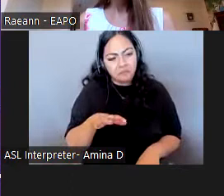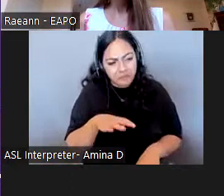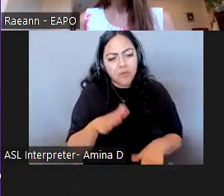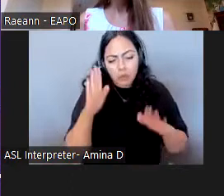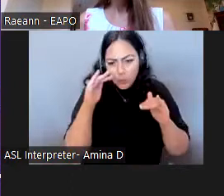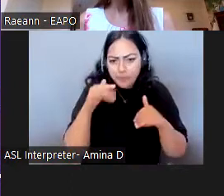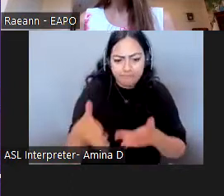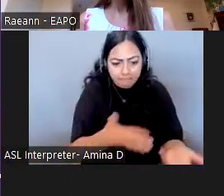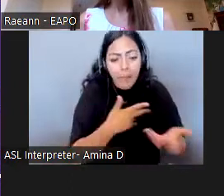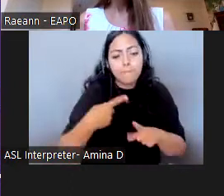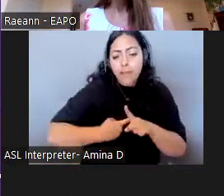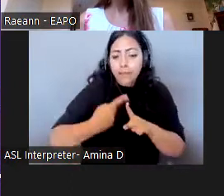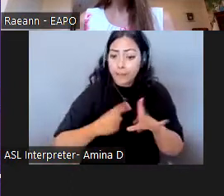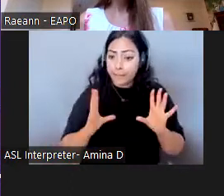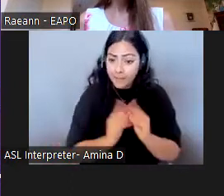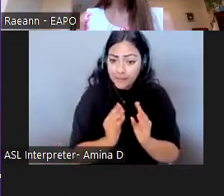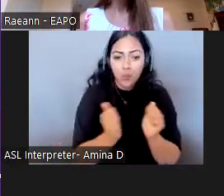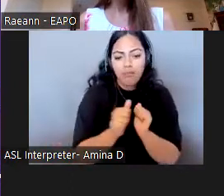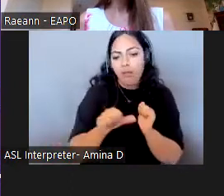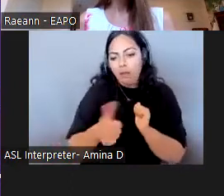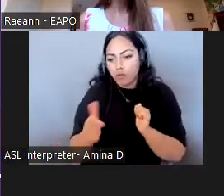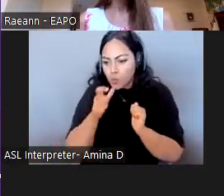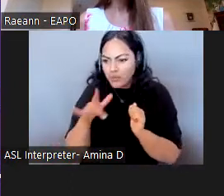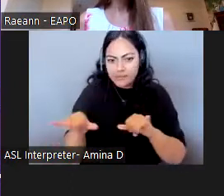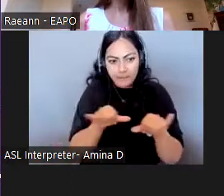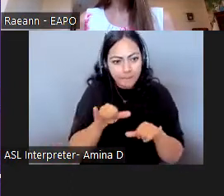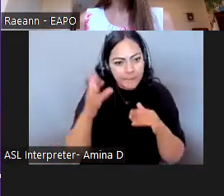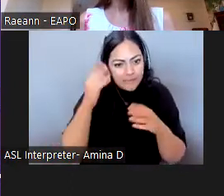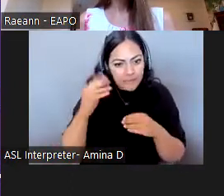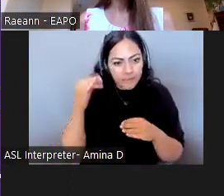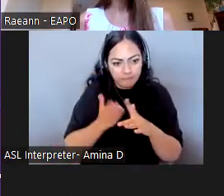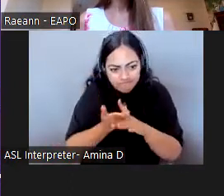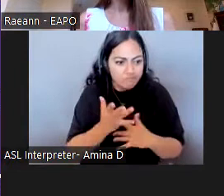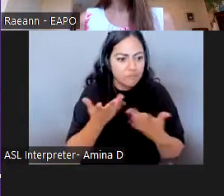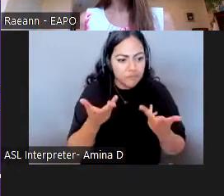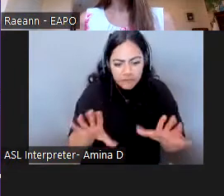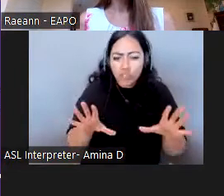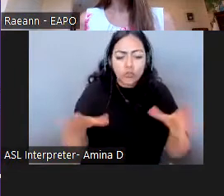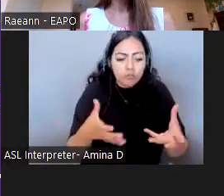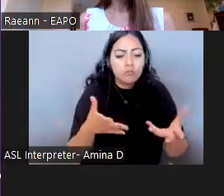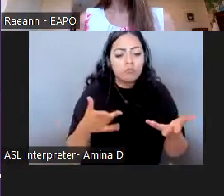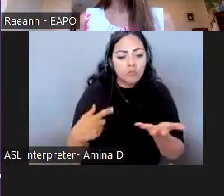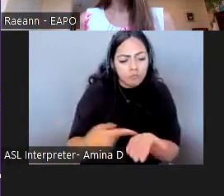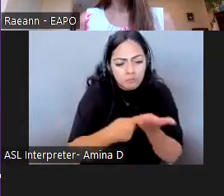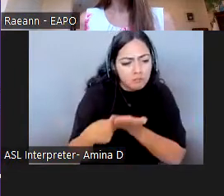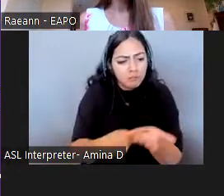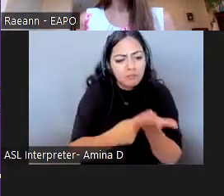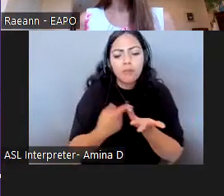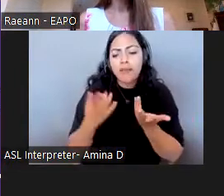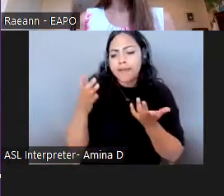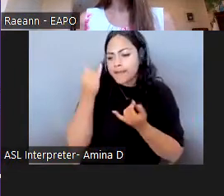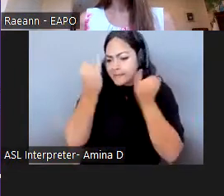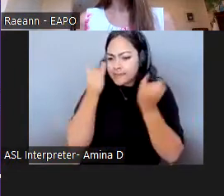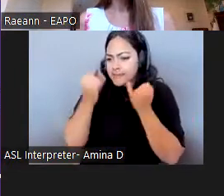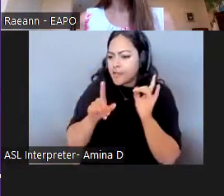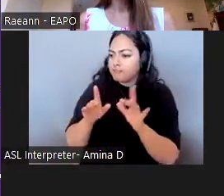other survivors and design those awareness raising sessions in the community, however you think is an effective